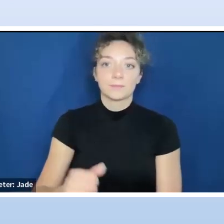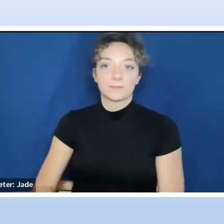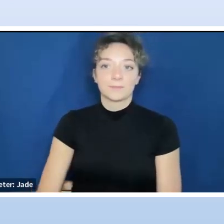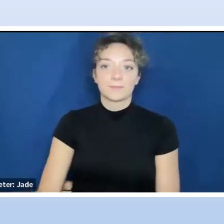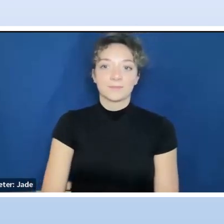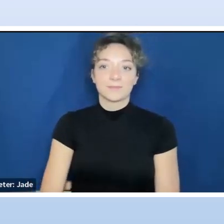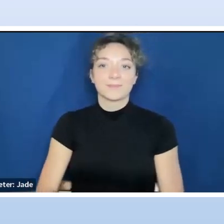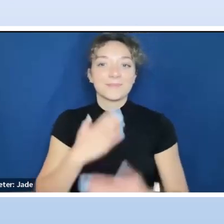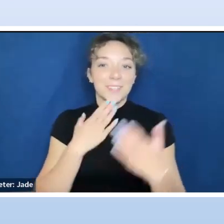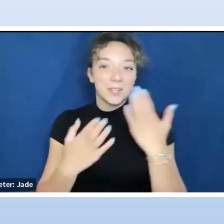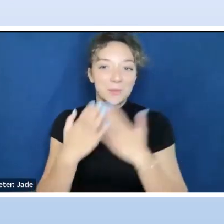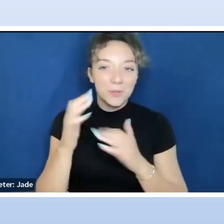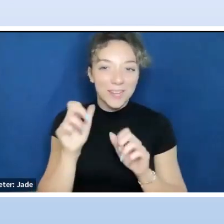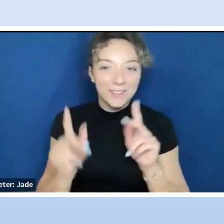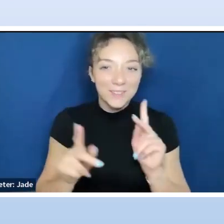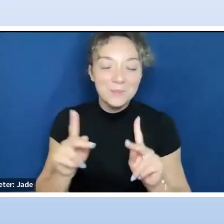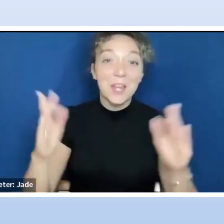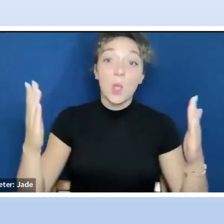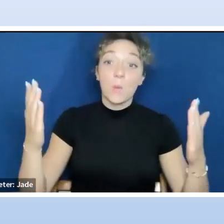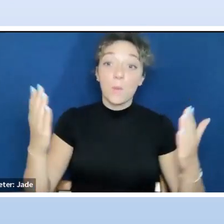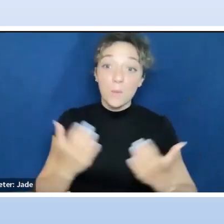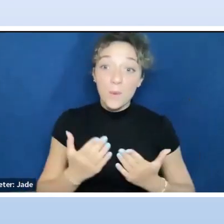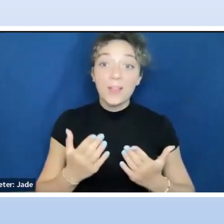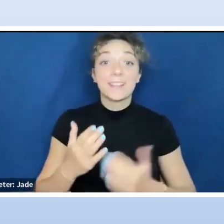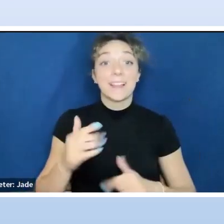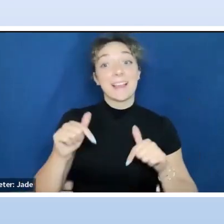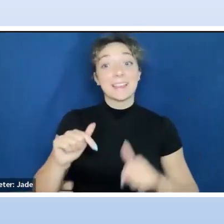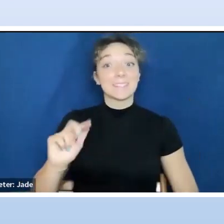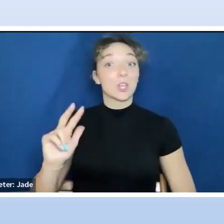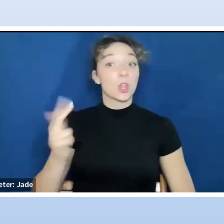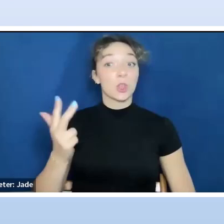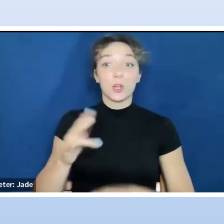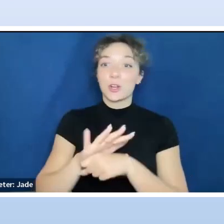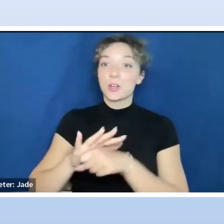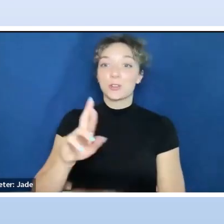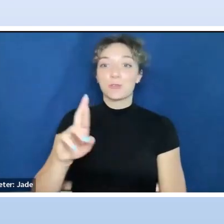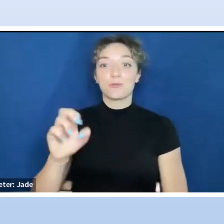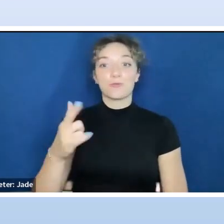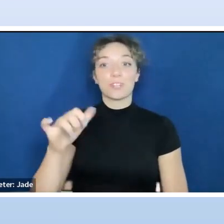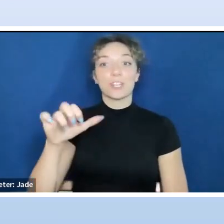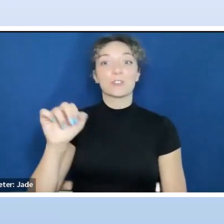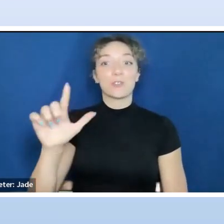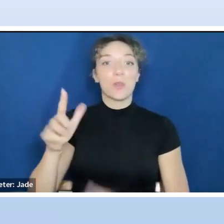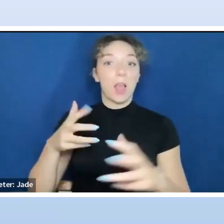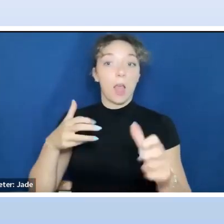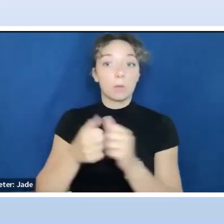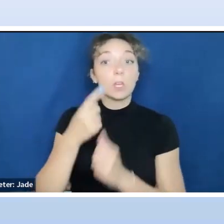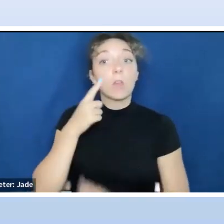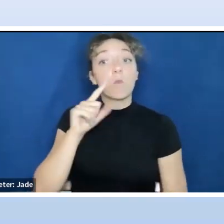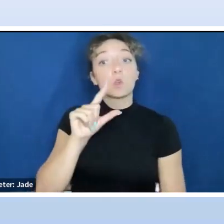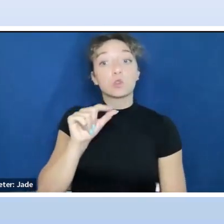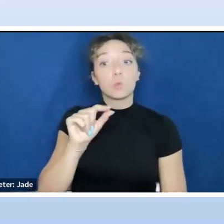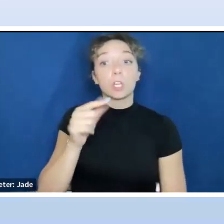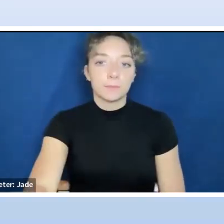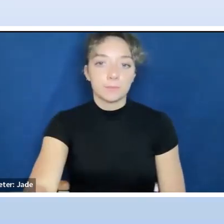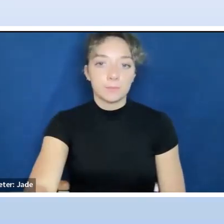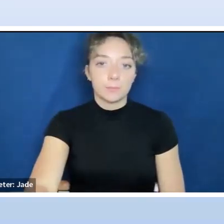Good morning, everyone. Welcome to the third regional updates for the 24-25 school